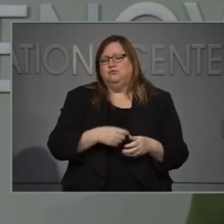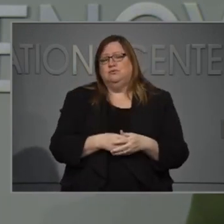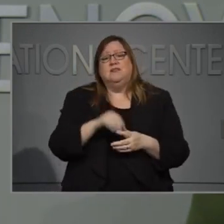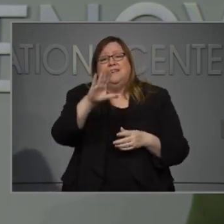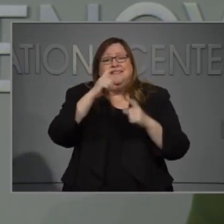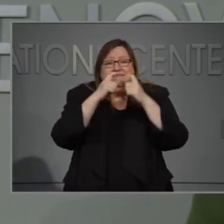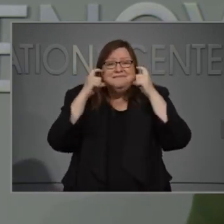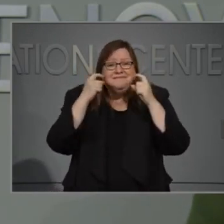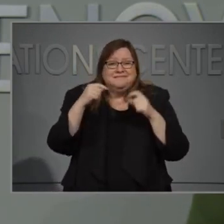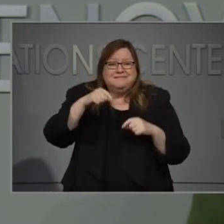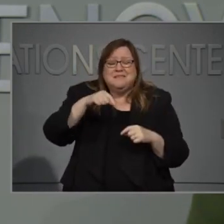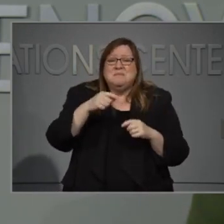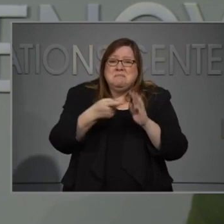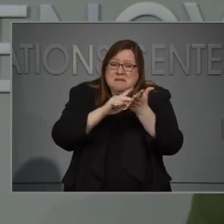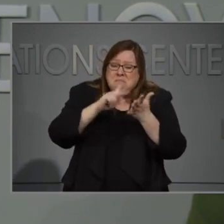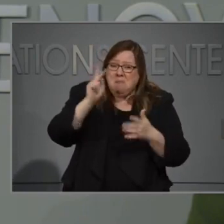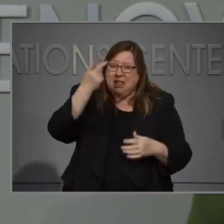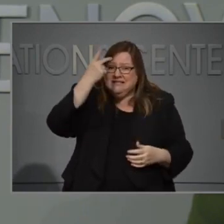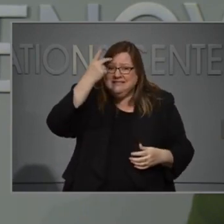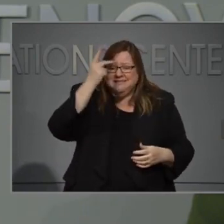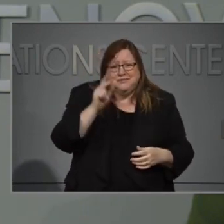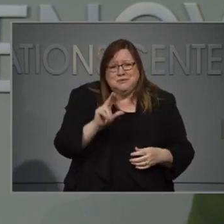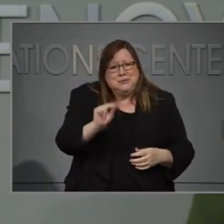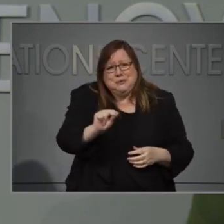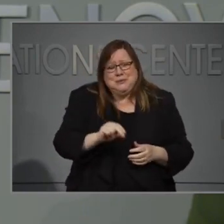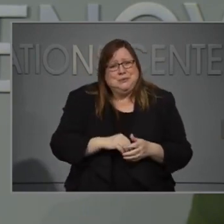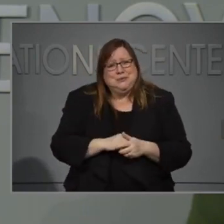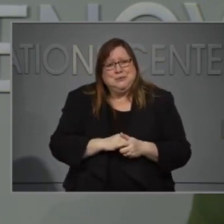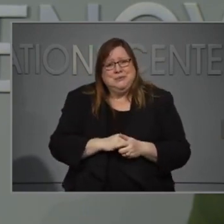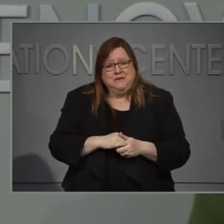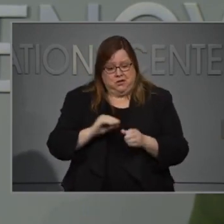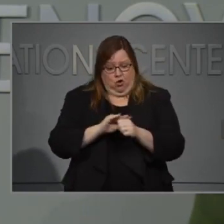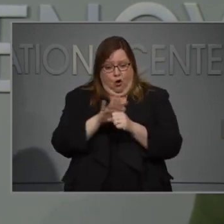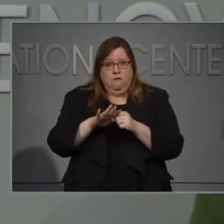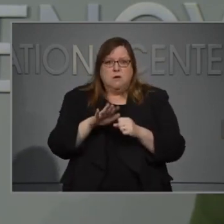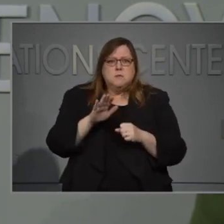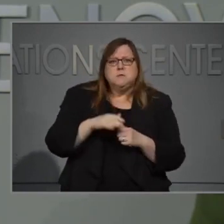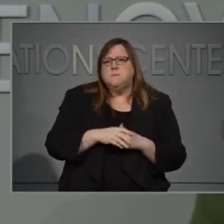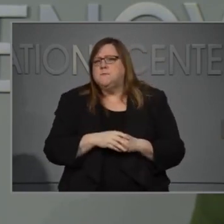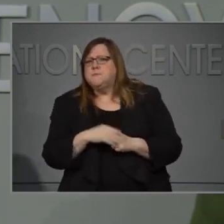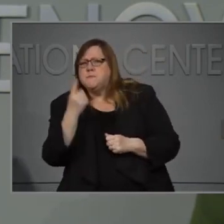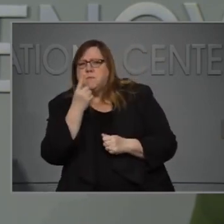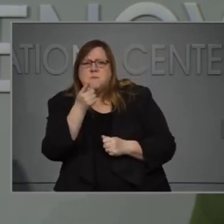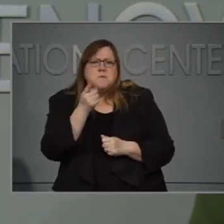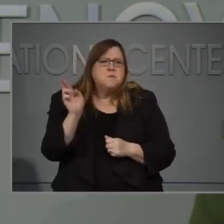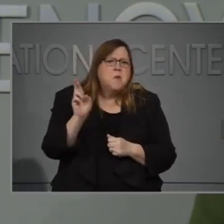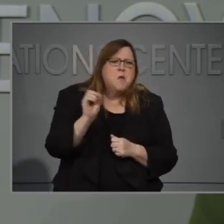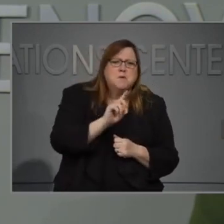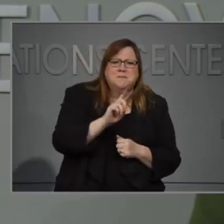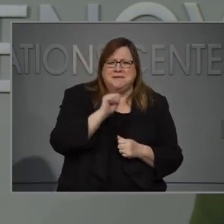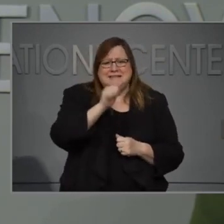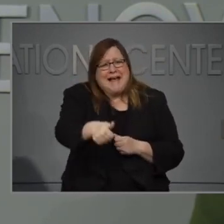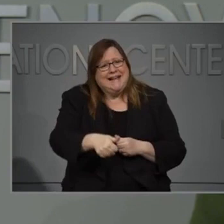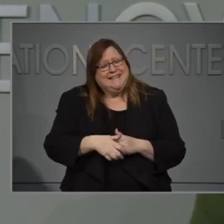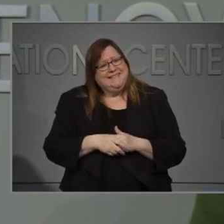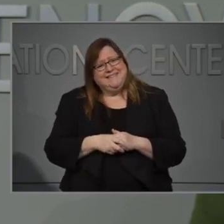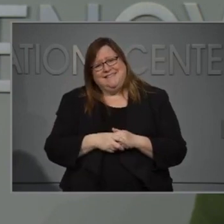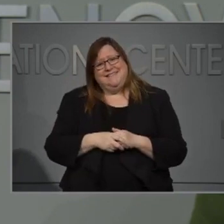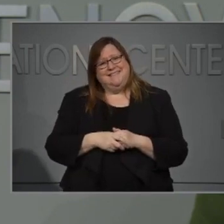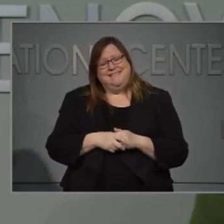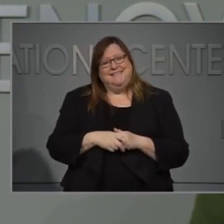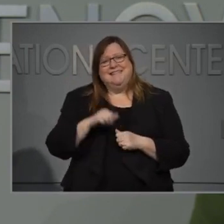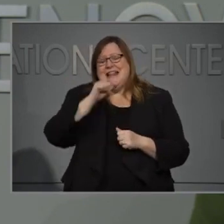The virus doesn't care which political interest you have. It is not a debate question or a